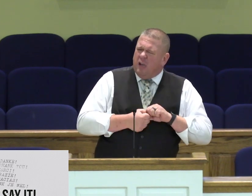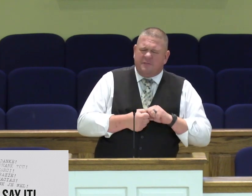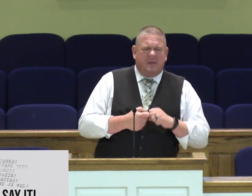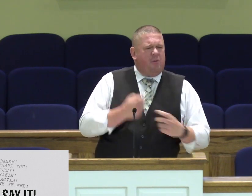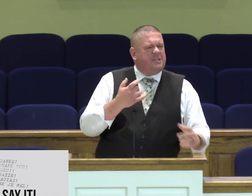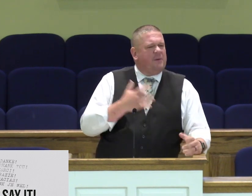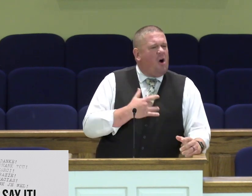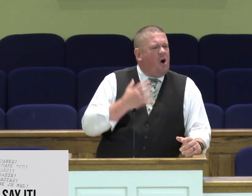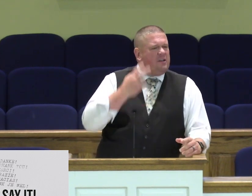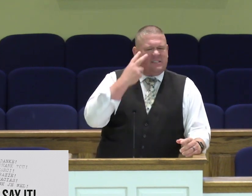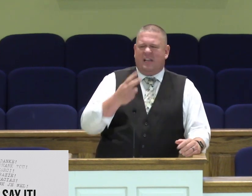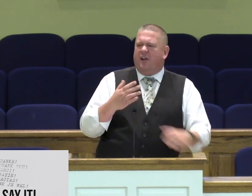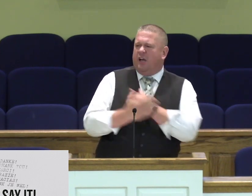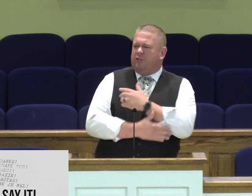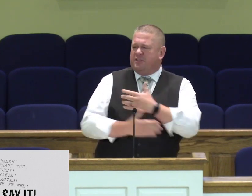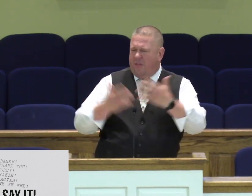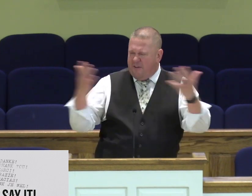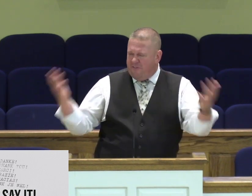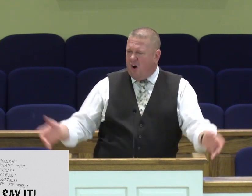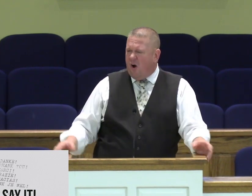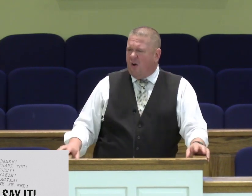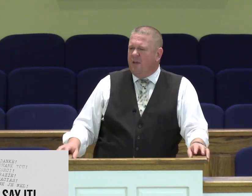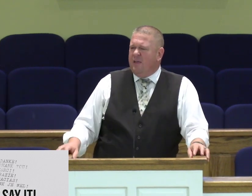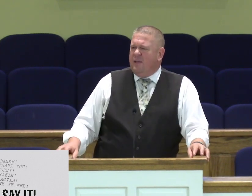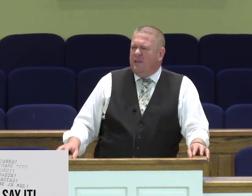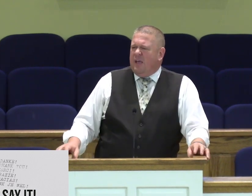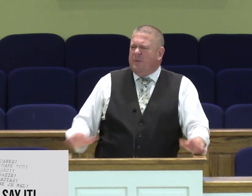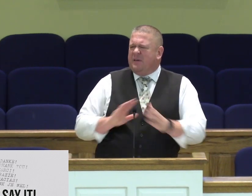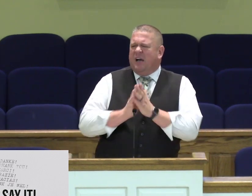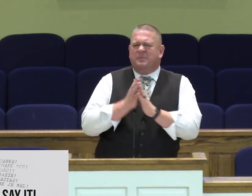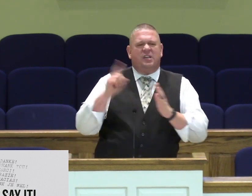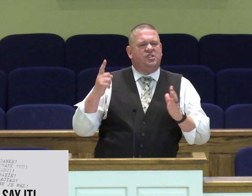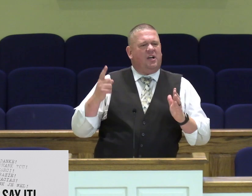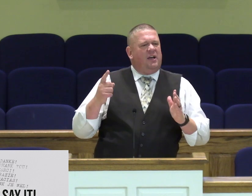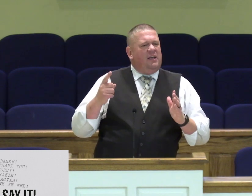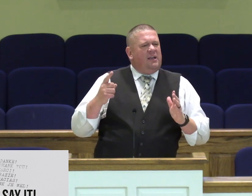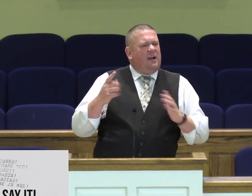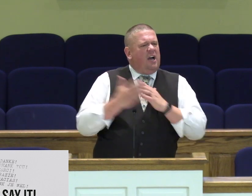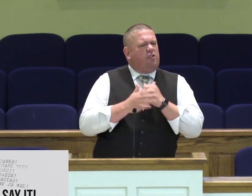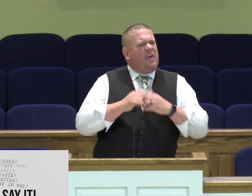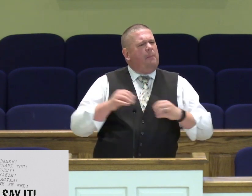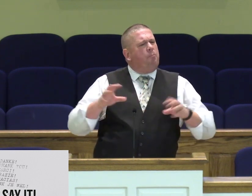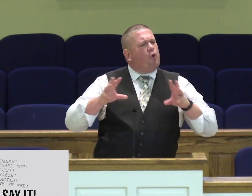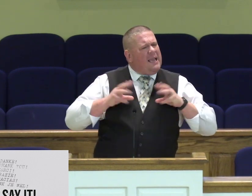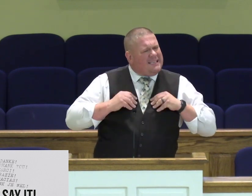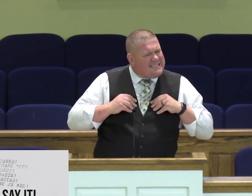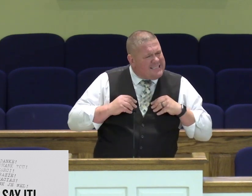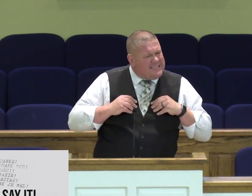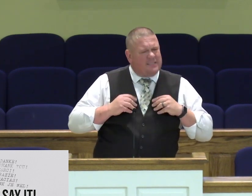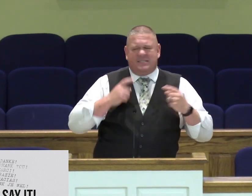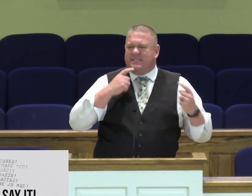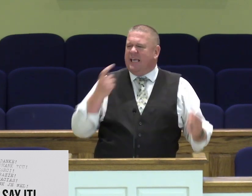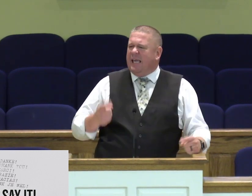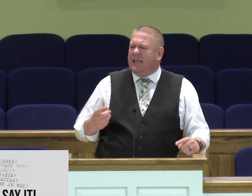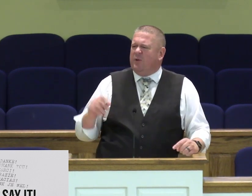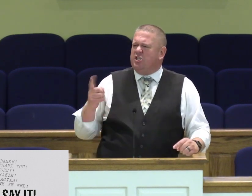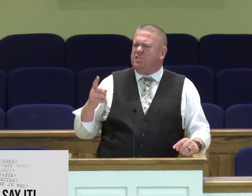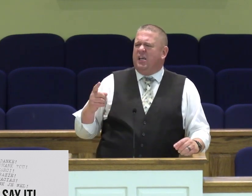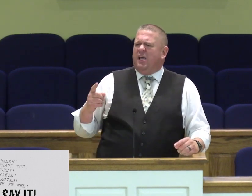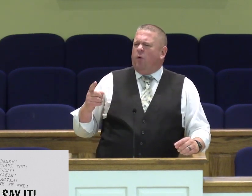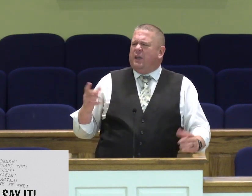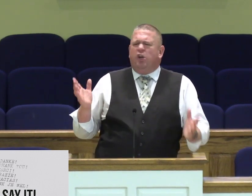just grieves me. It breaks my heart to see that our country has gone that far. And we've become such a country that embraces sin.